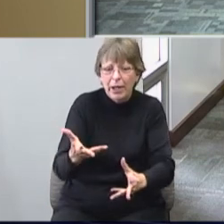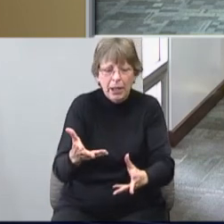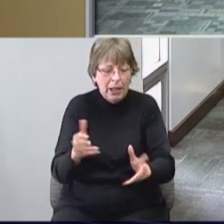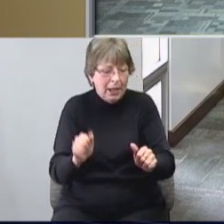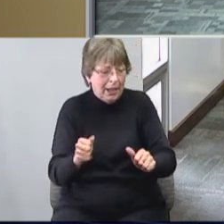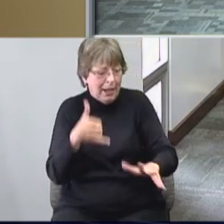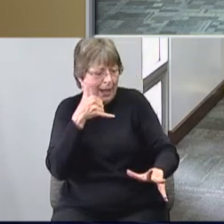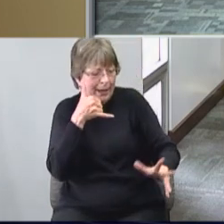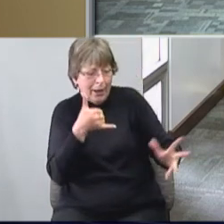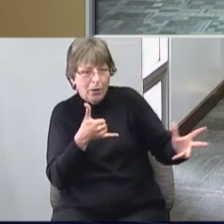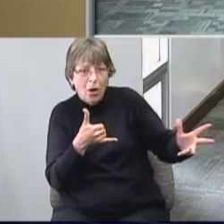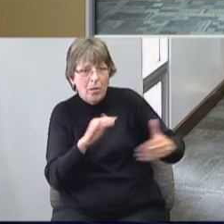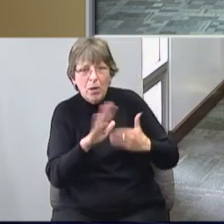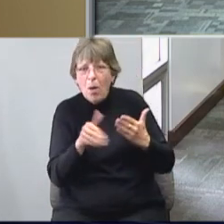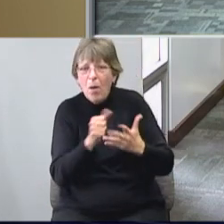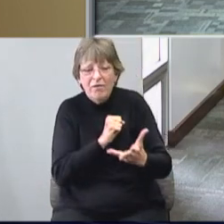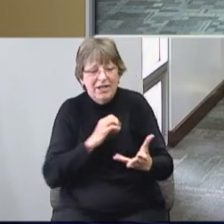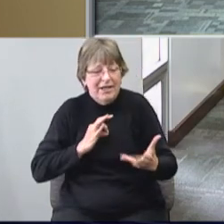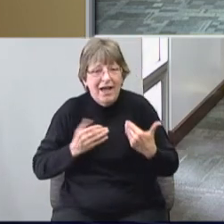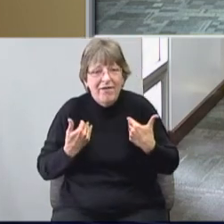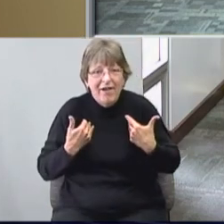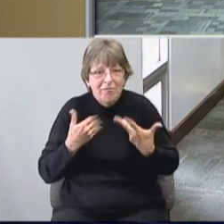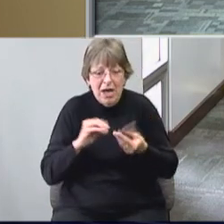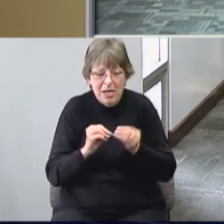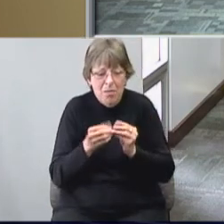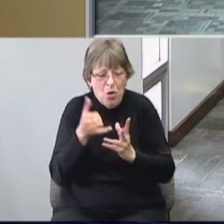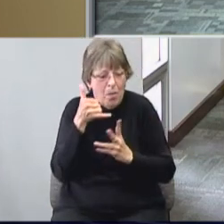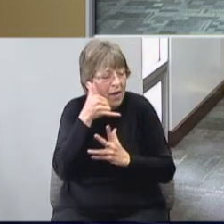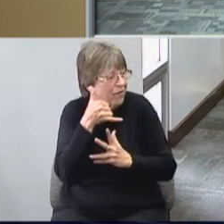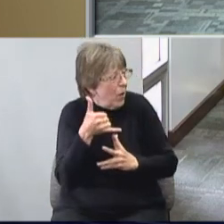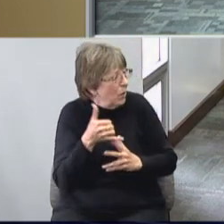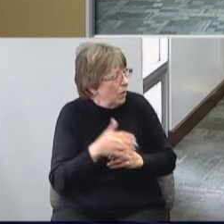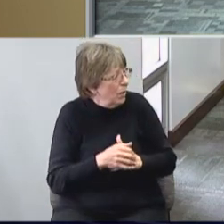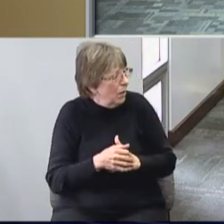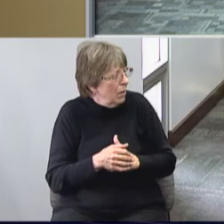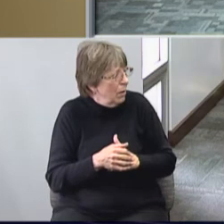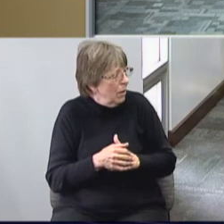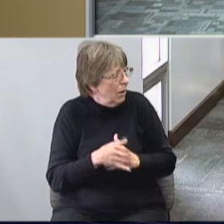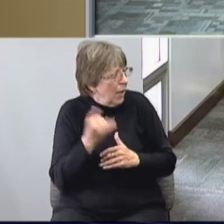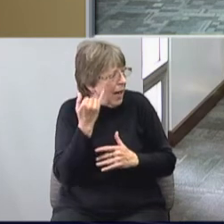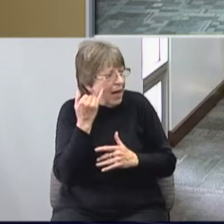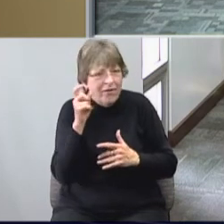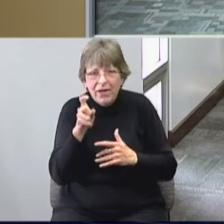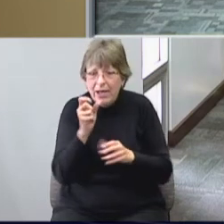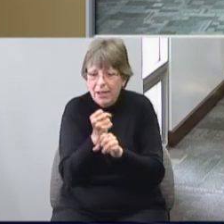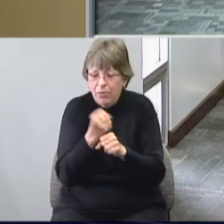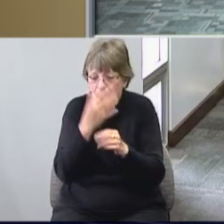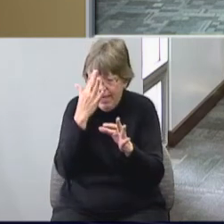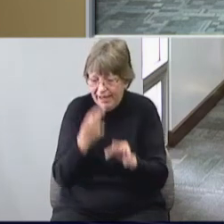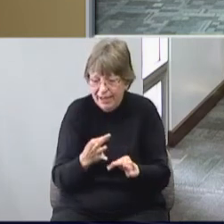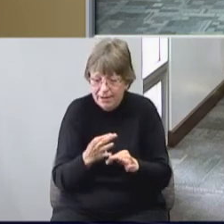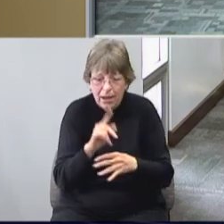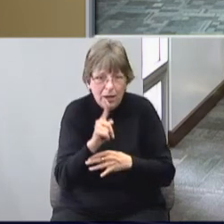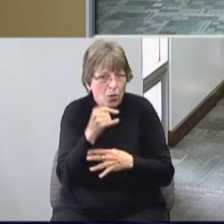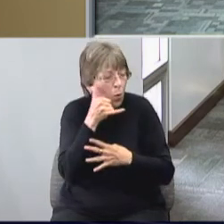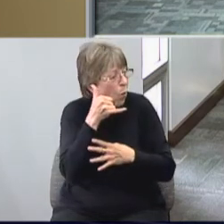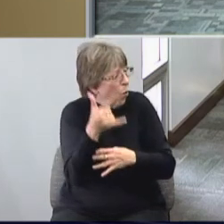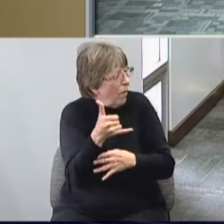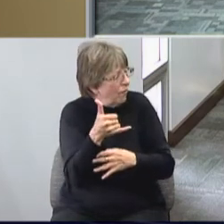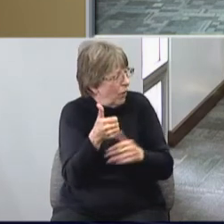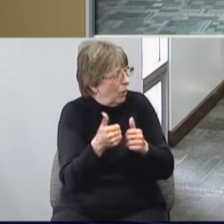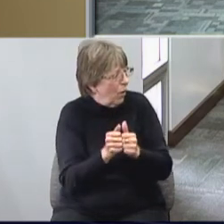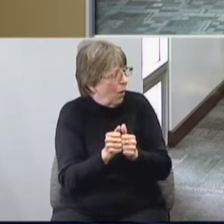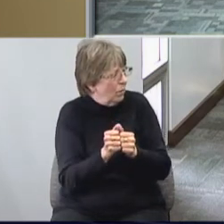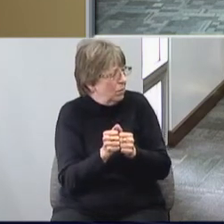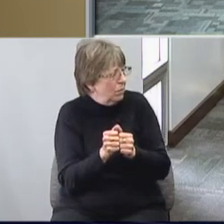staff has my cell phone number where if they have to make a decision, it's one phone call away. And most of the